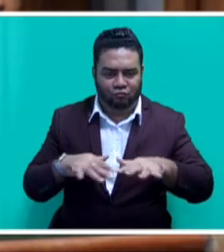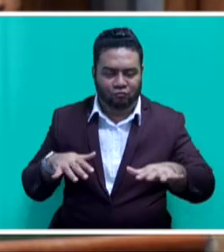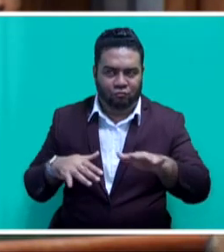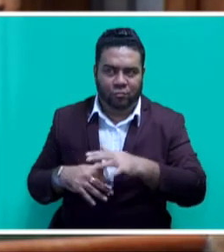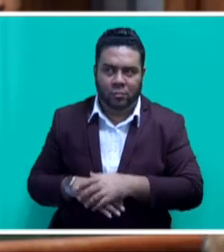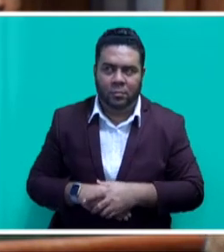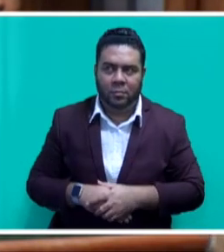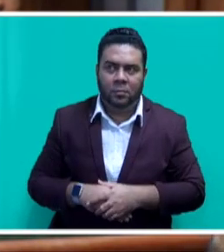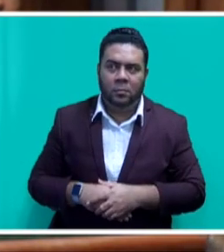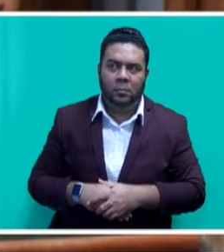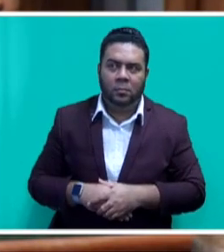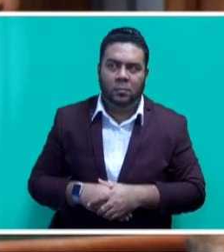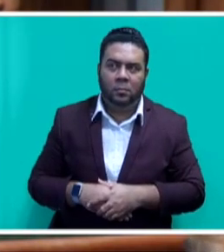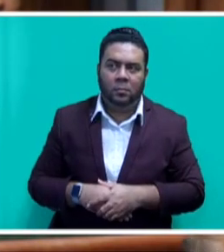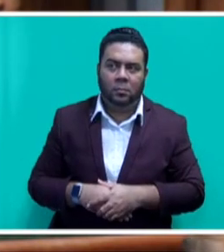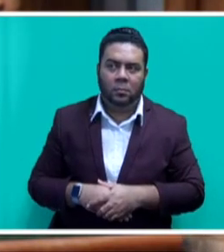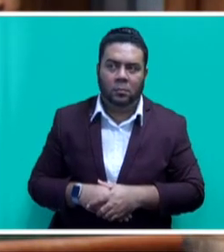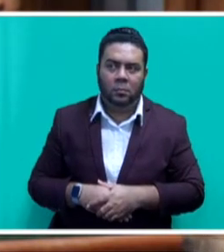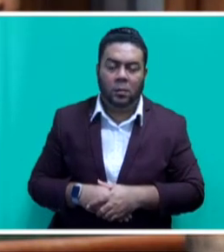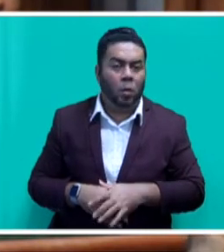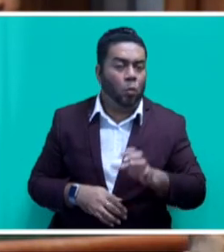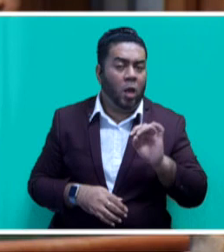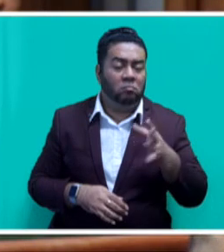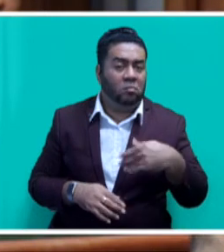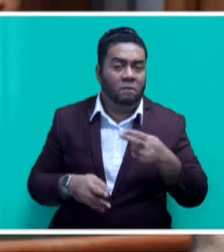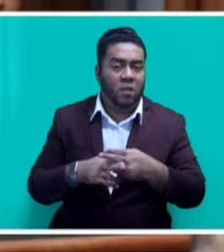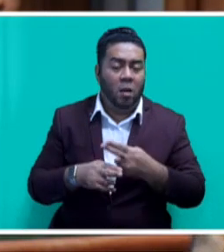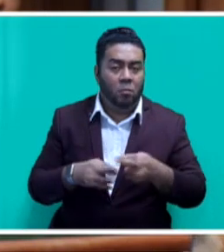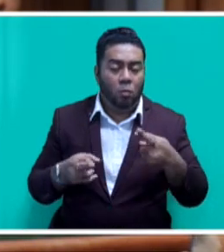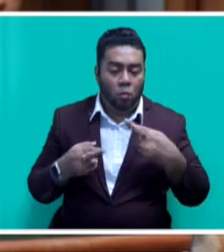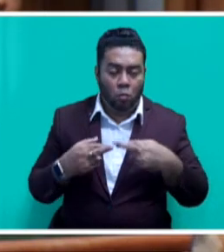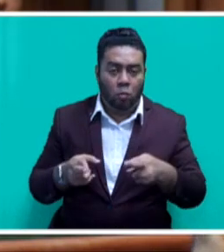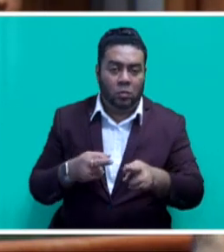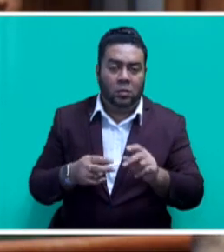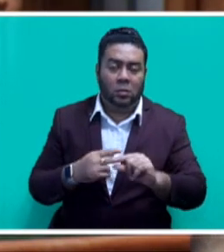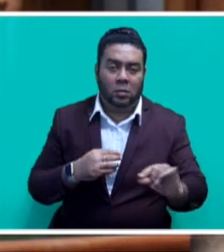Mr. Speaker, sir, without farm roads,